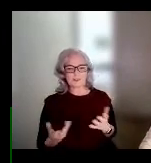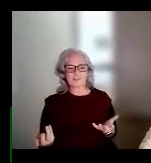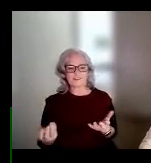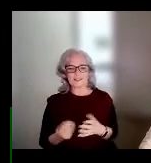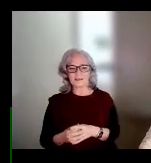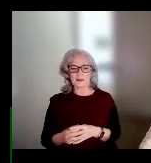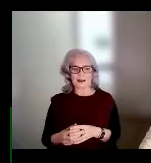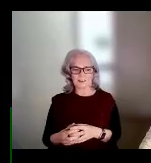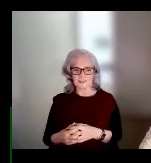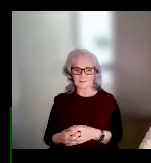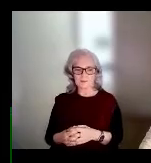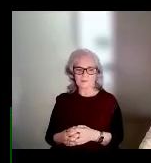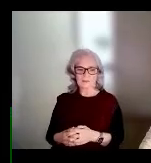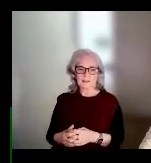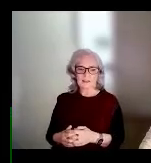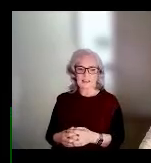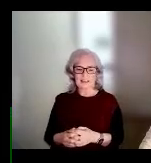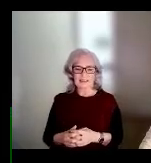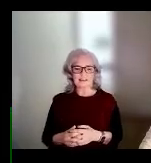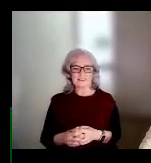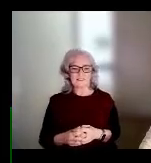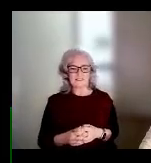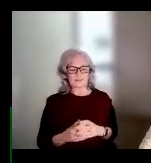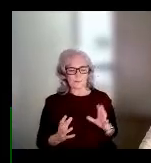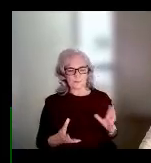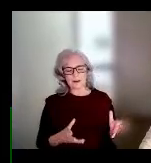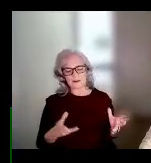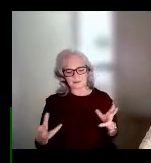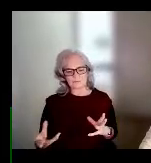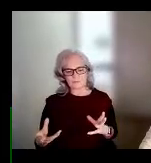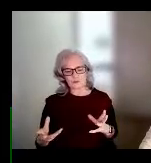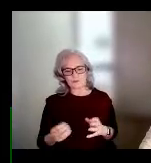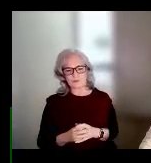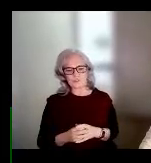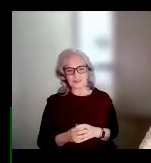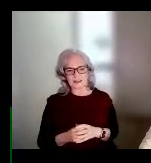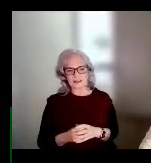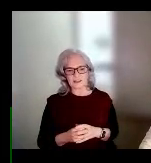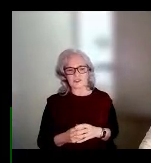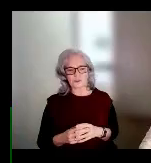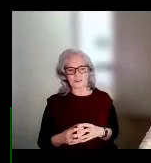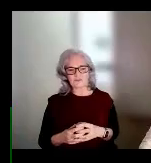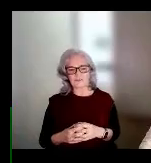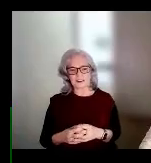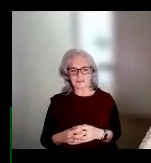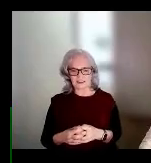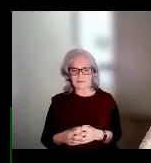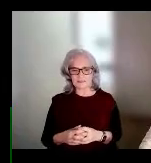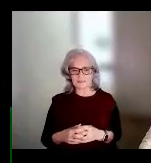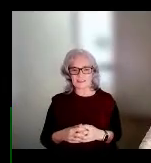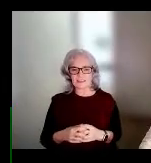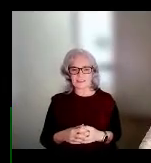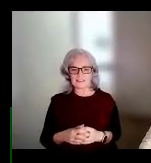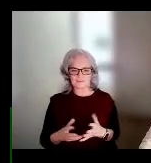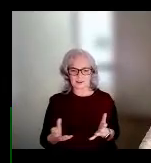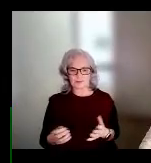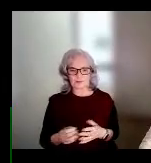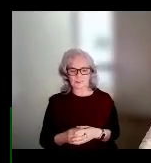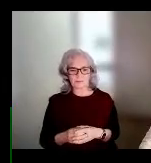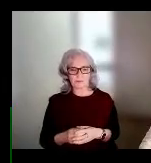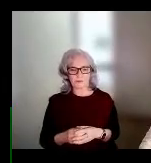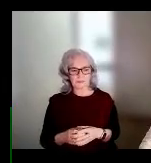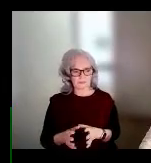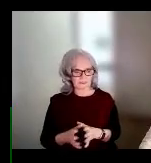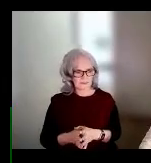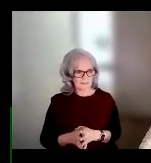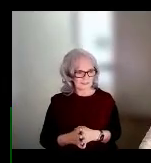on because it's done in partnership. And that's one way we work towards ensuring fairer MND care